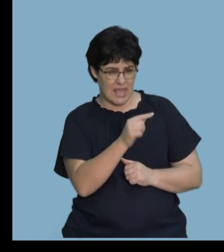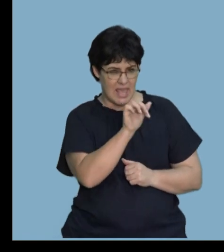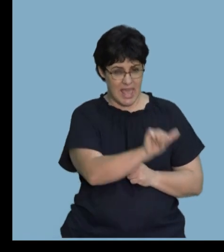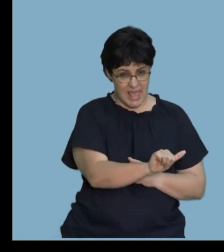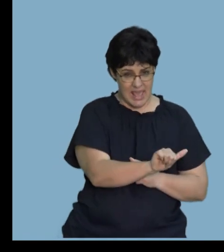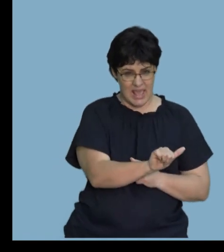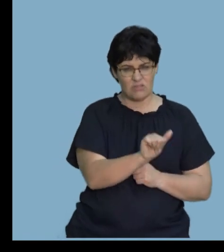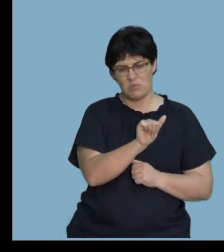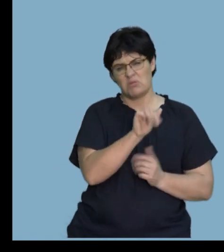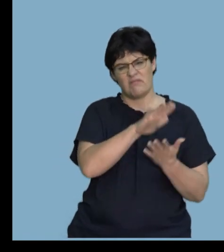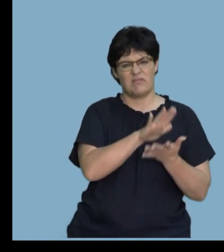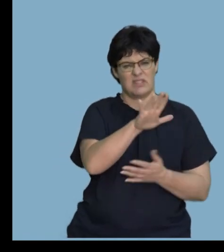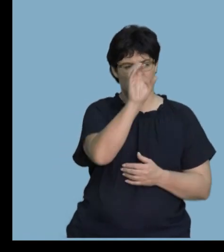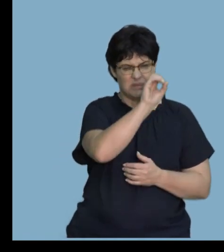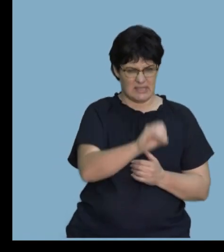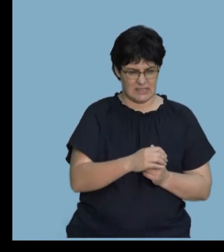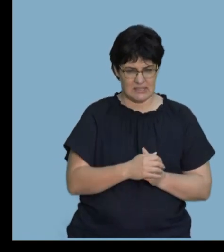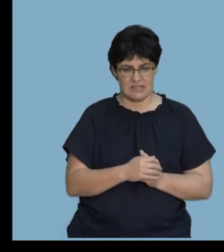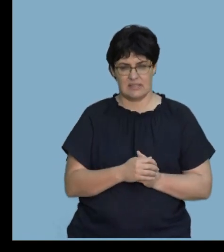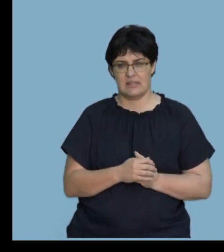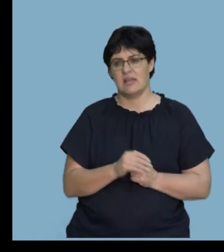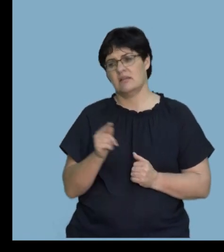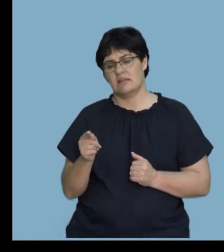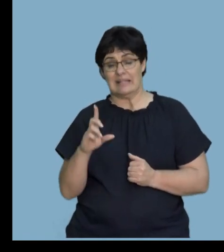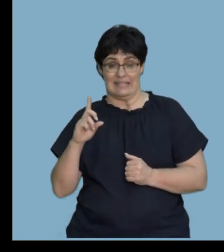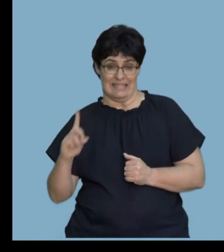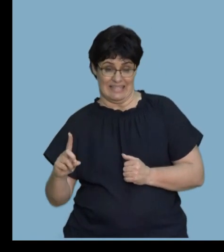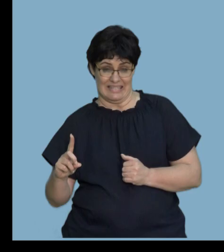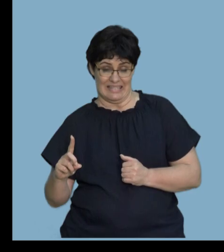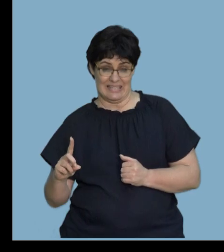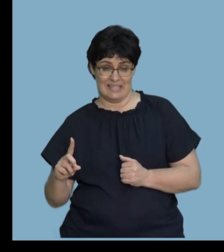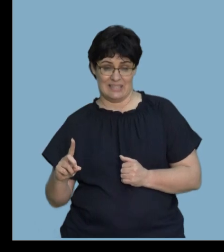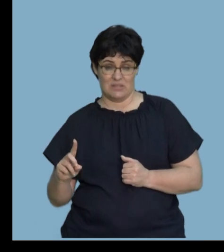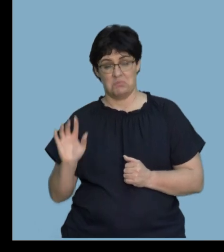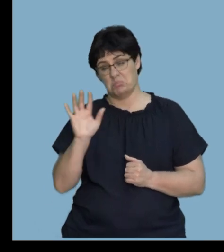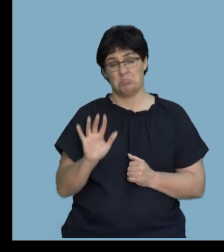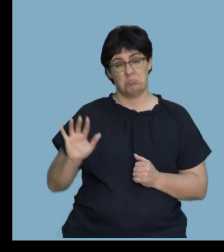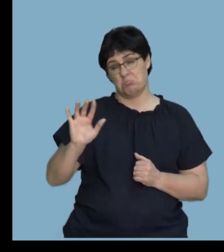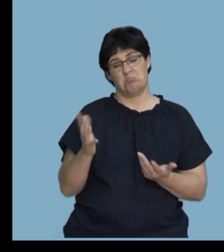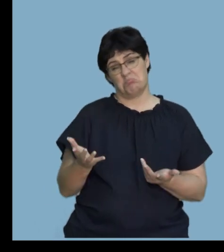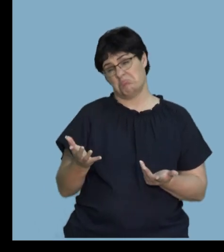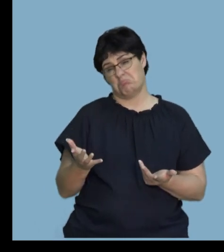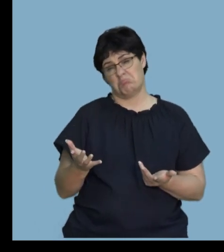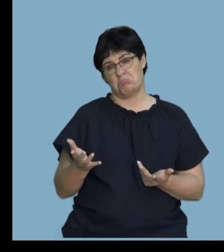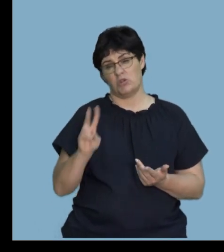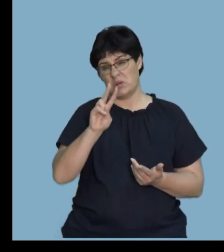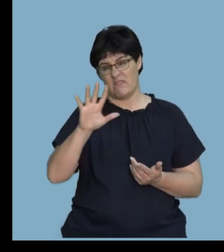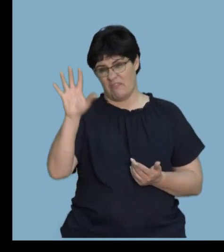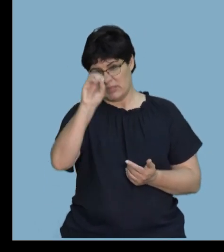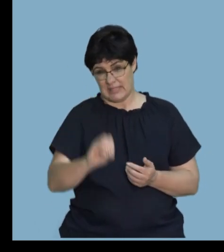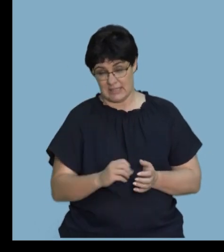A, which is about 15% or so, and then D followed by D, which is about what,